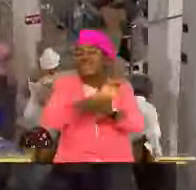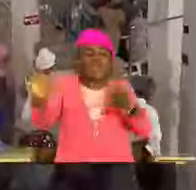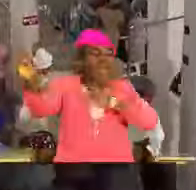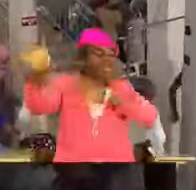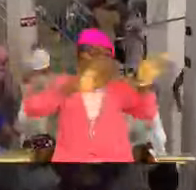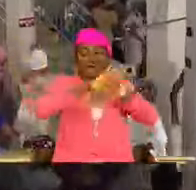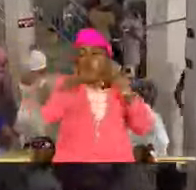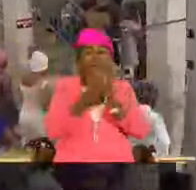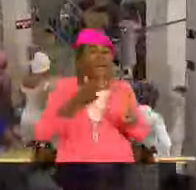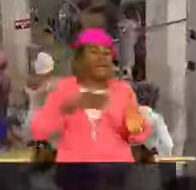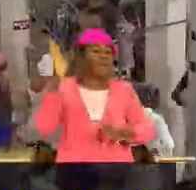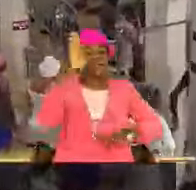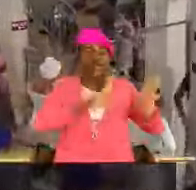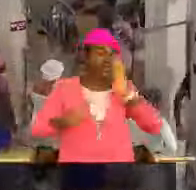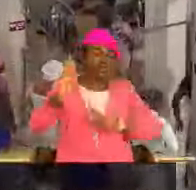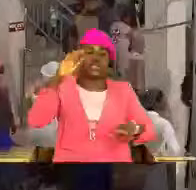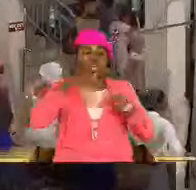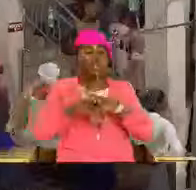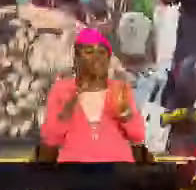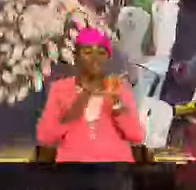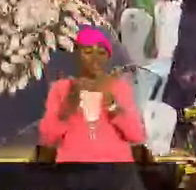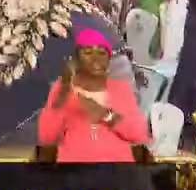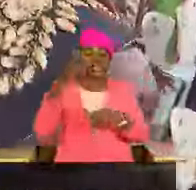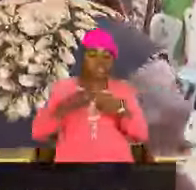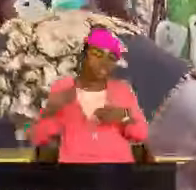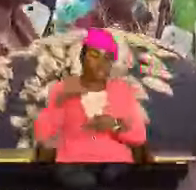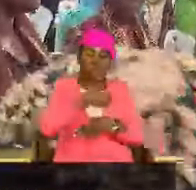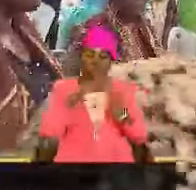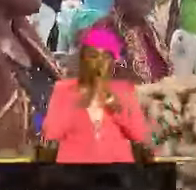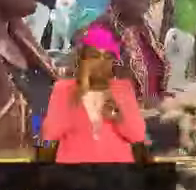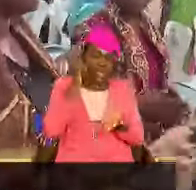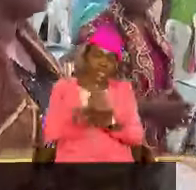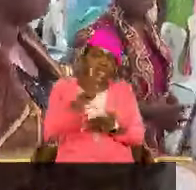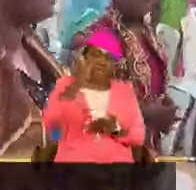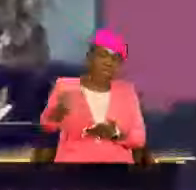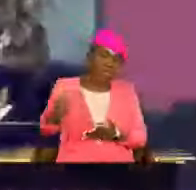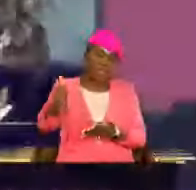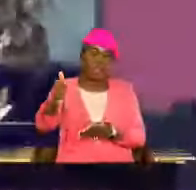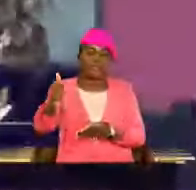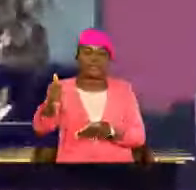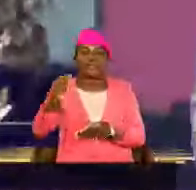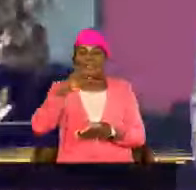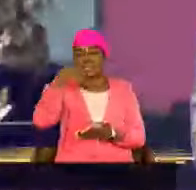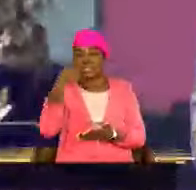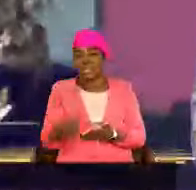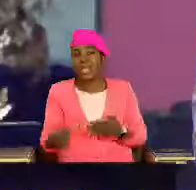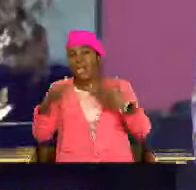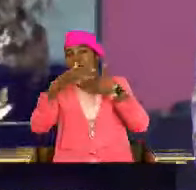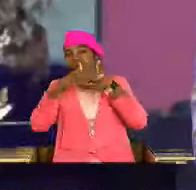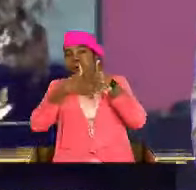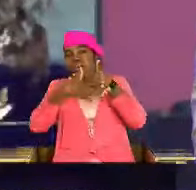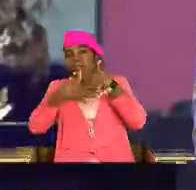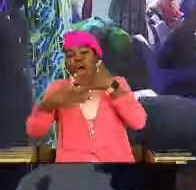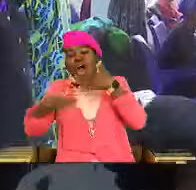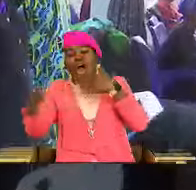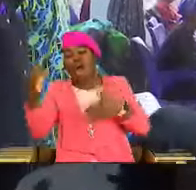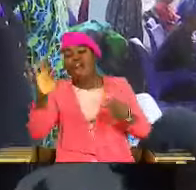Ines Jesus name we pray say blood of